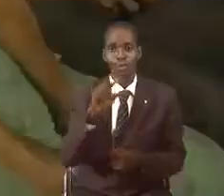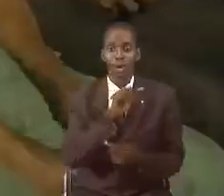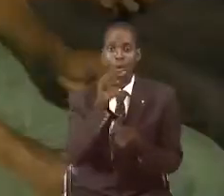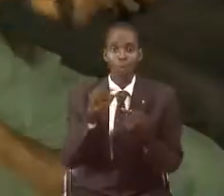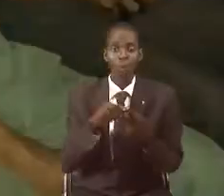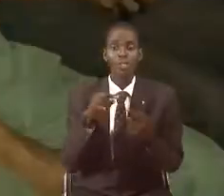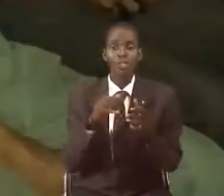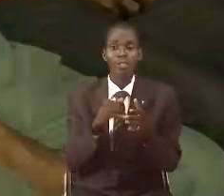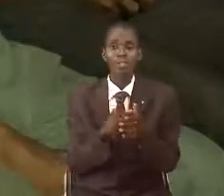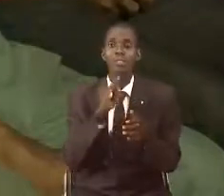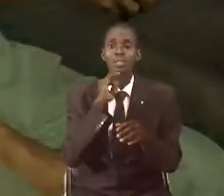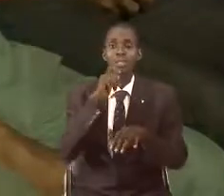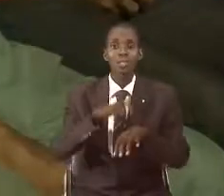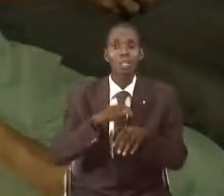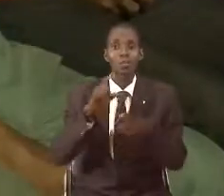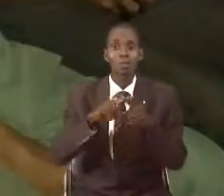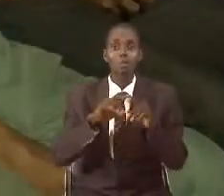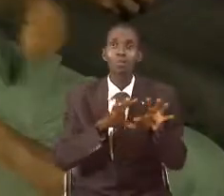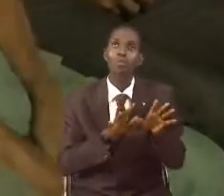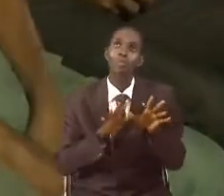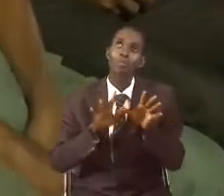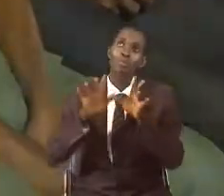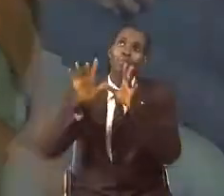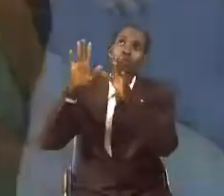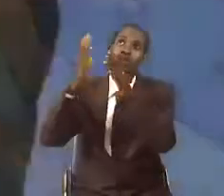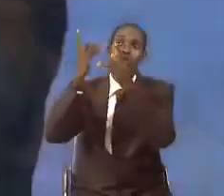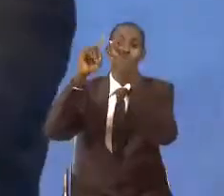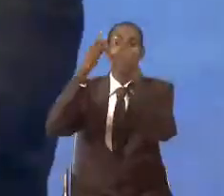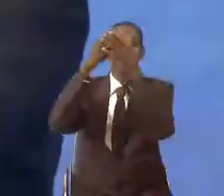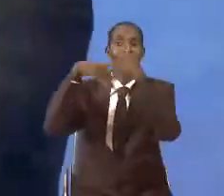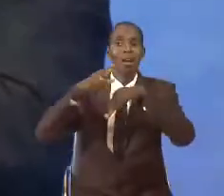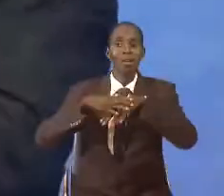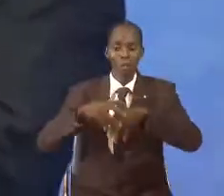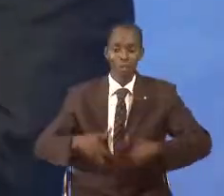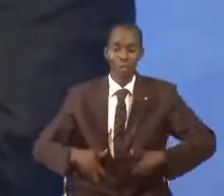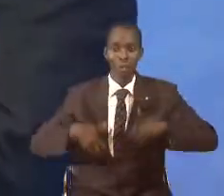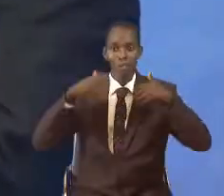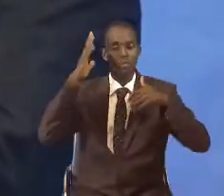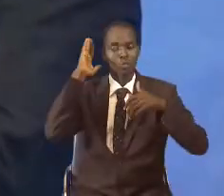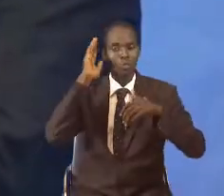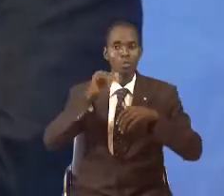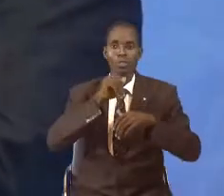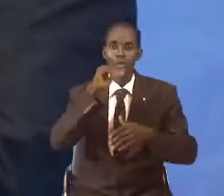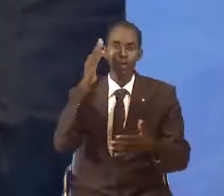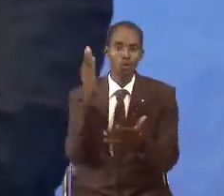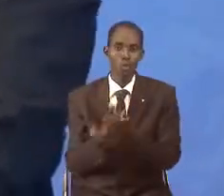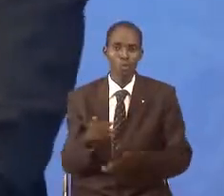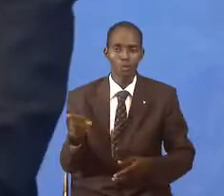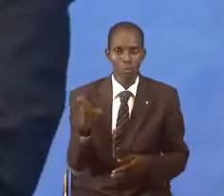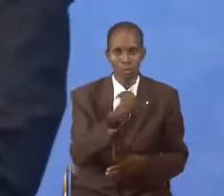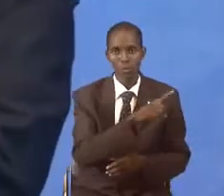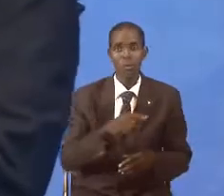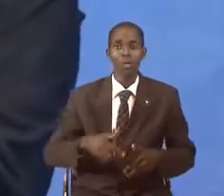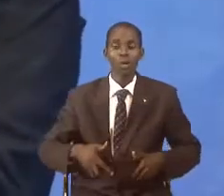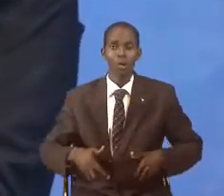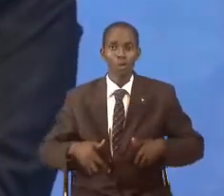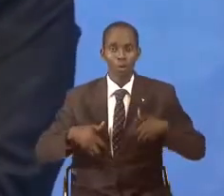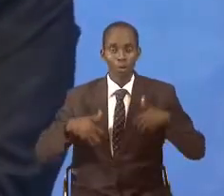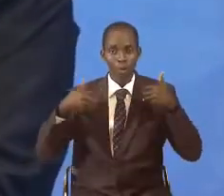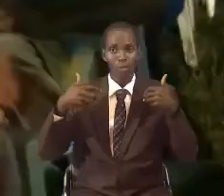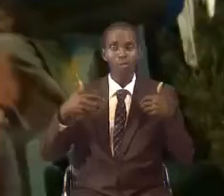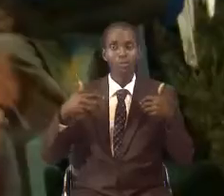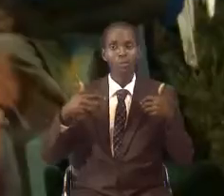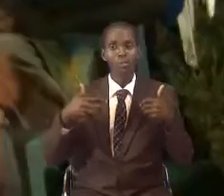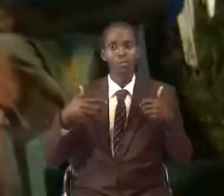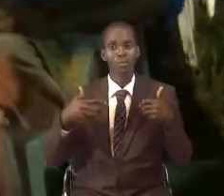of heaven around you. And then when it comes time to go to heaven, wrath will not meet